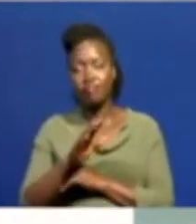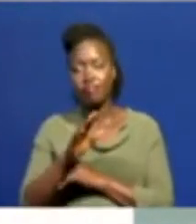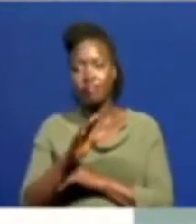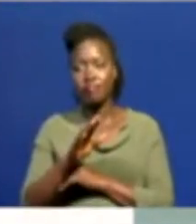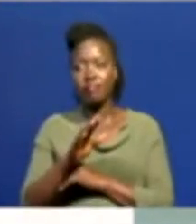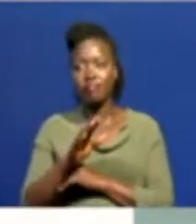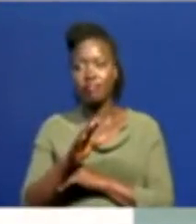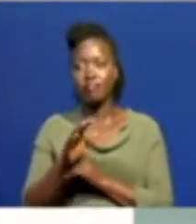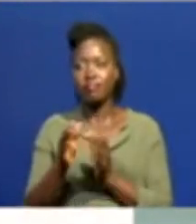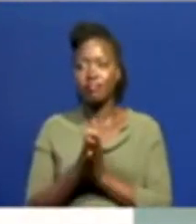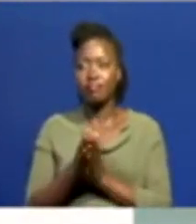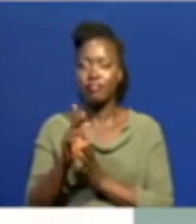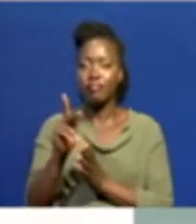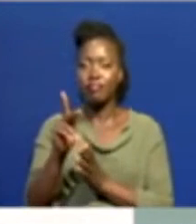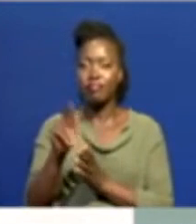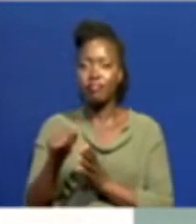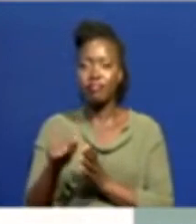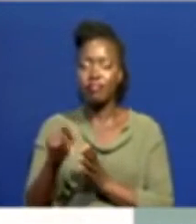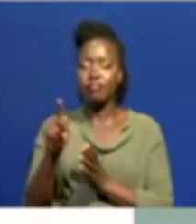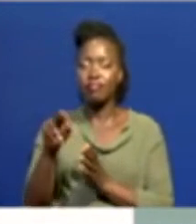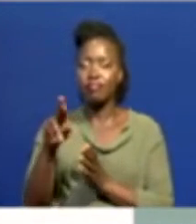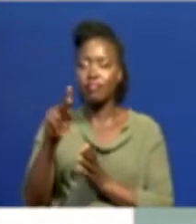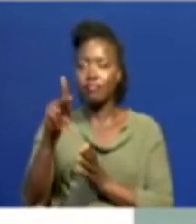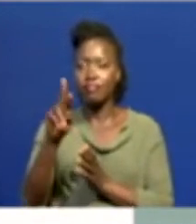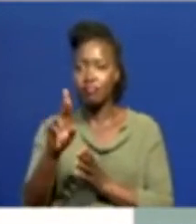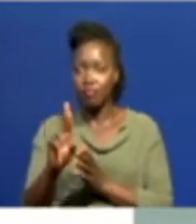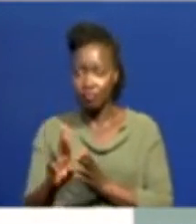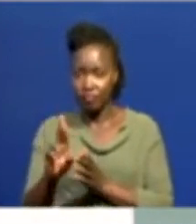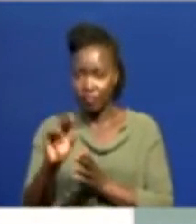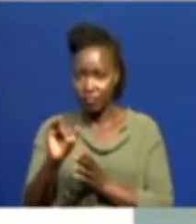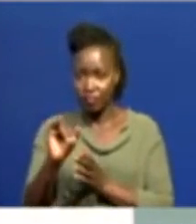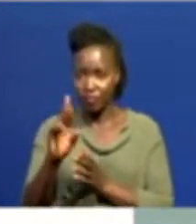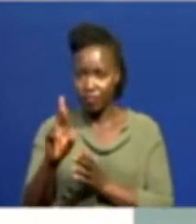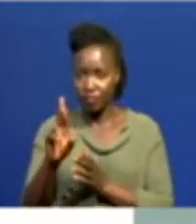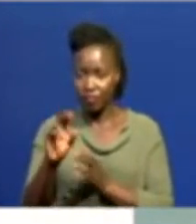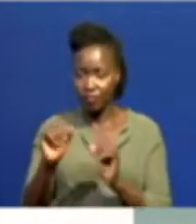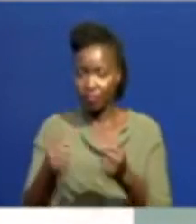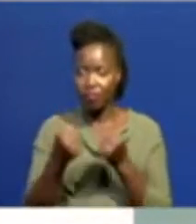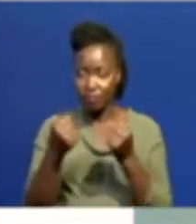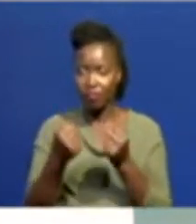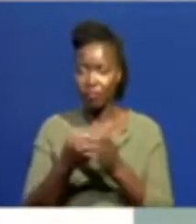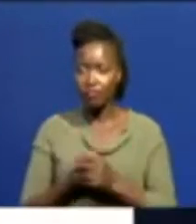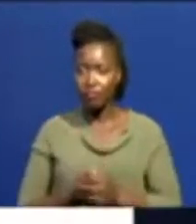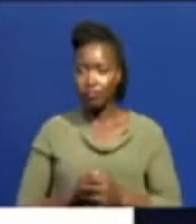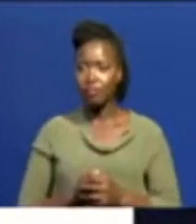Philomena Kapkori's safety. This and more in the county news briefs.